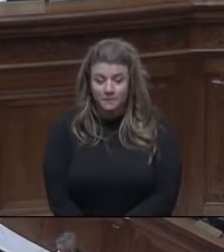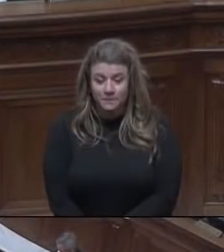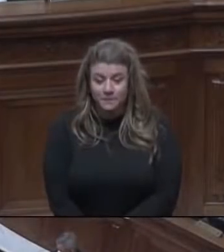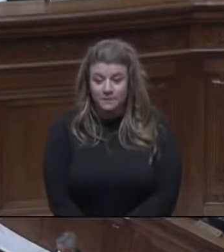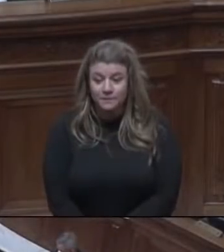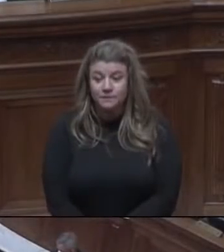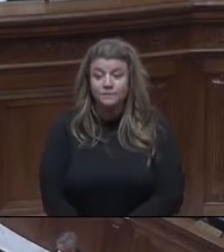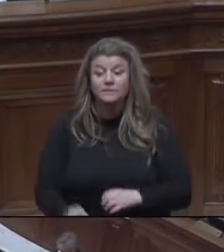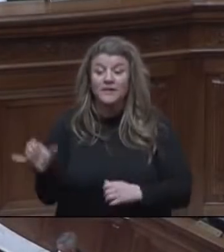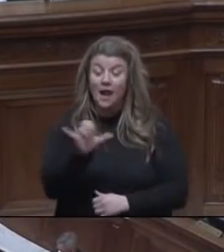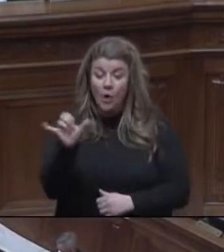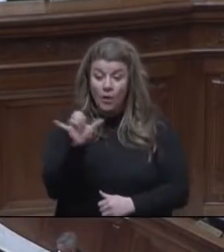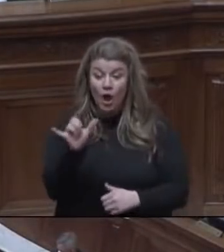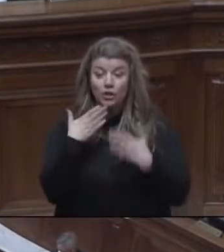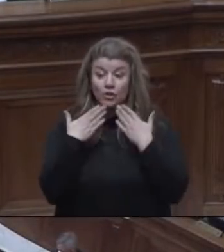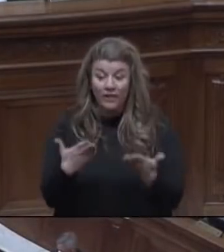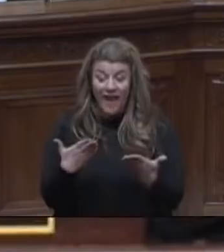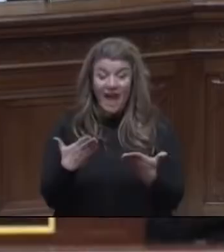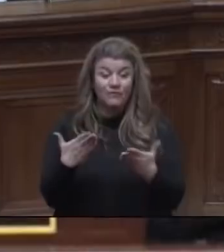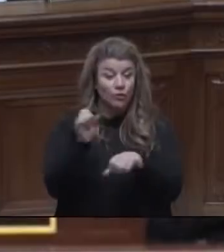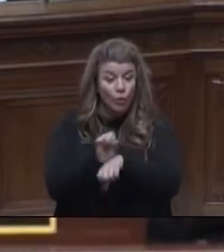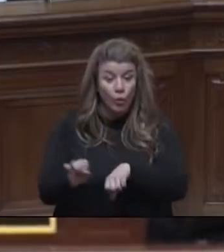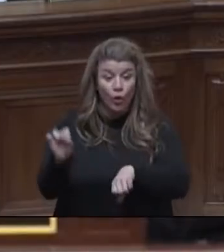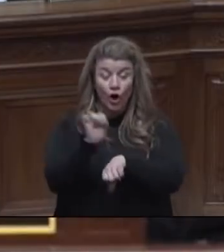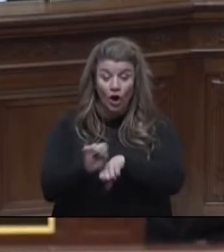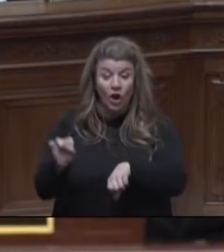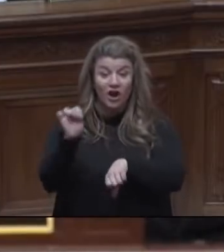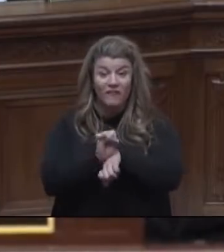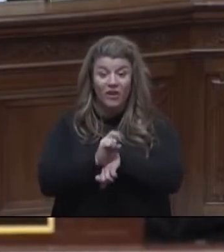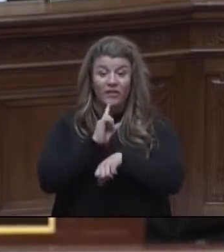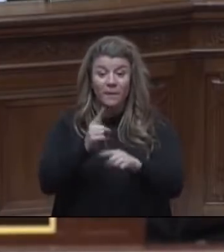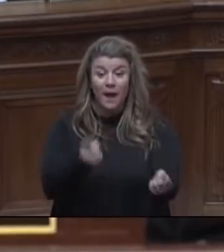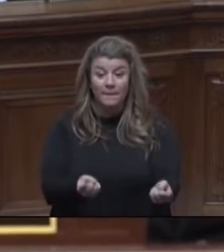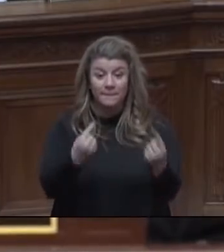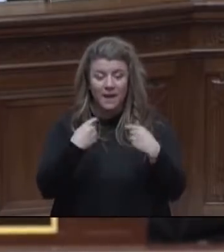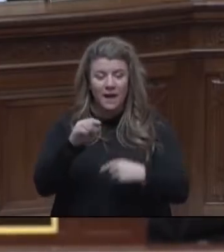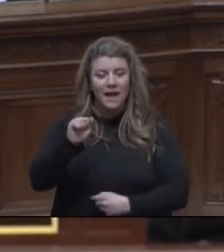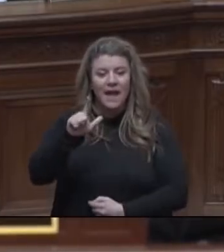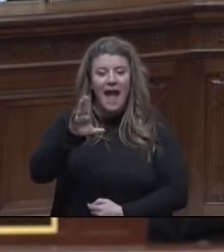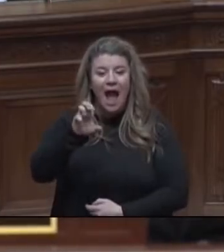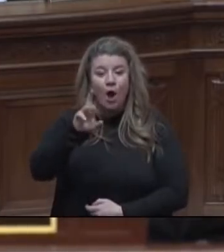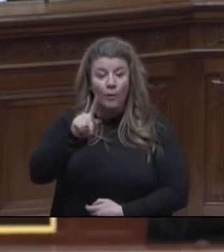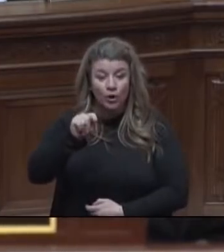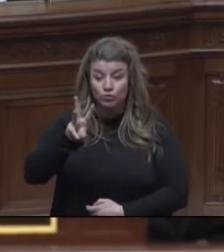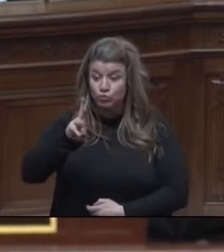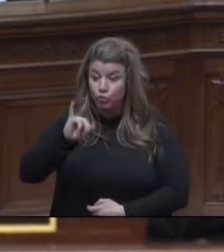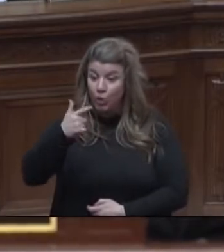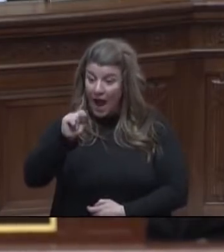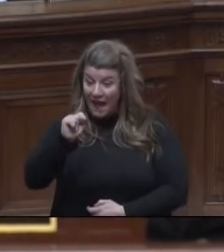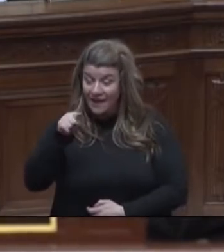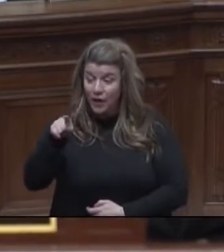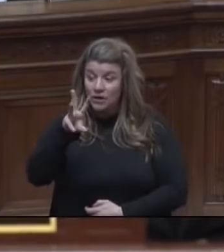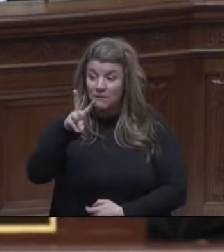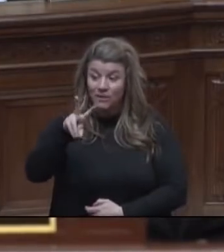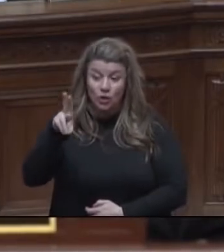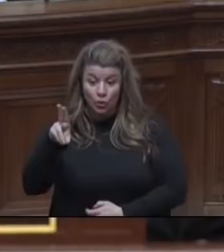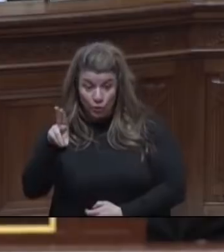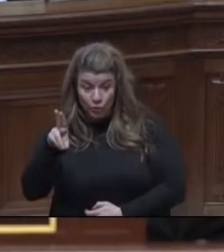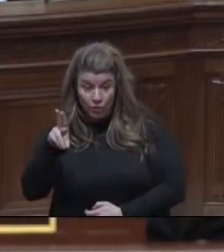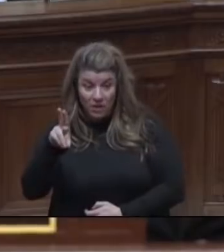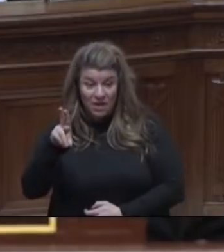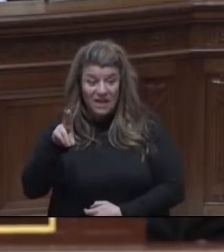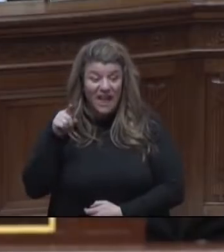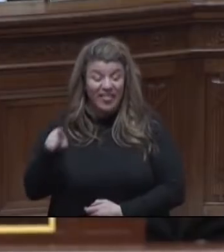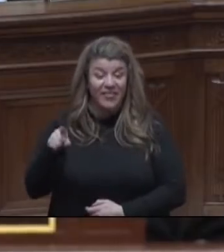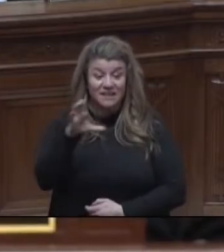I want to also thank for the work of getting them here, Albert Wright at WVU.